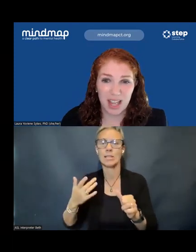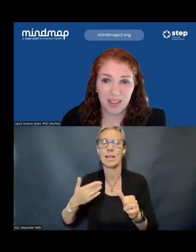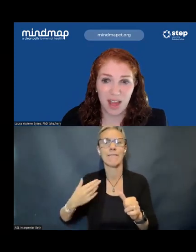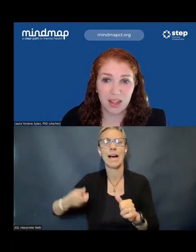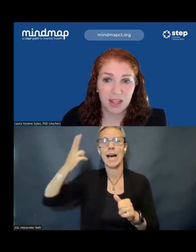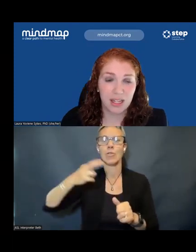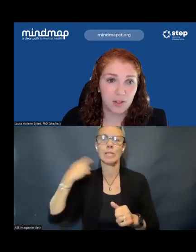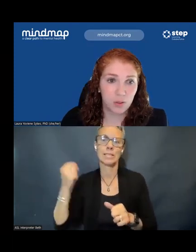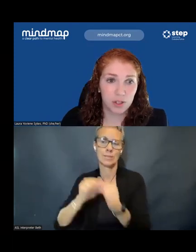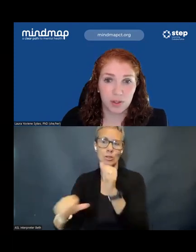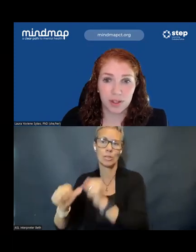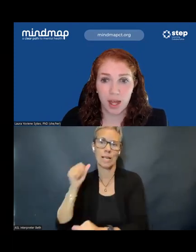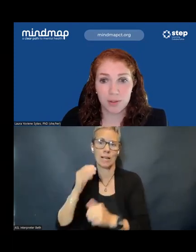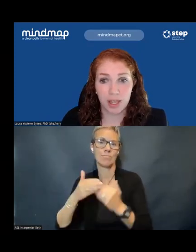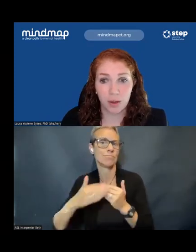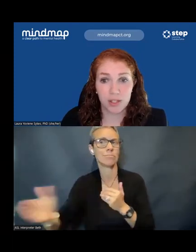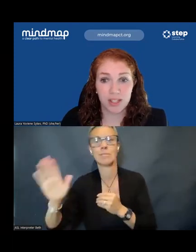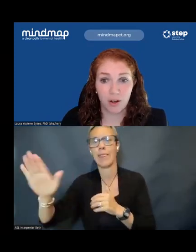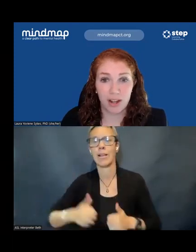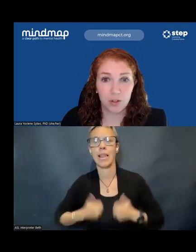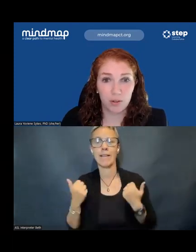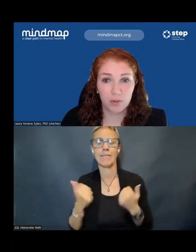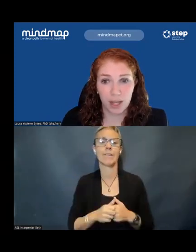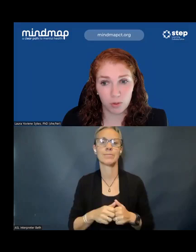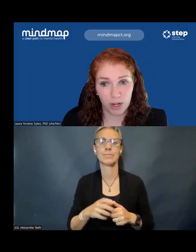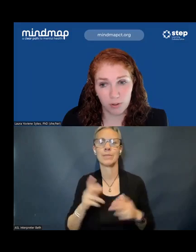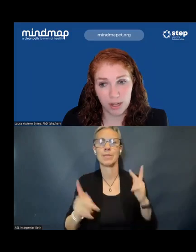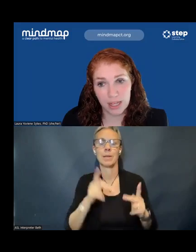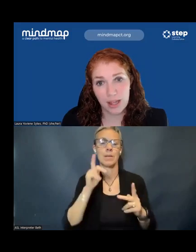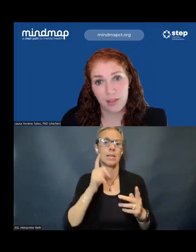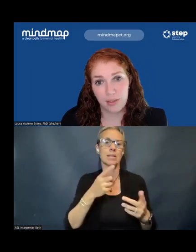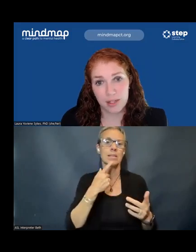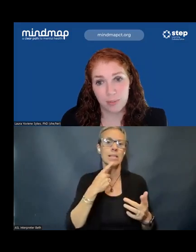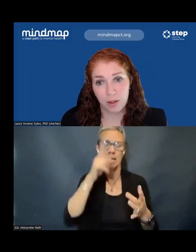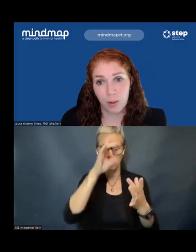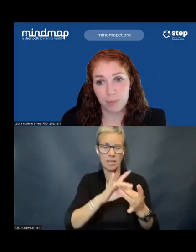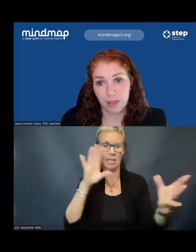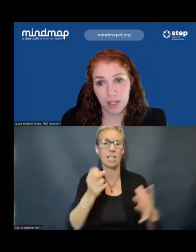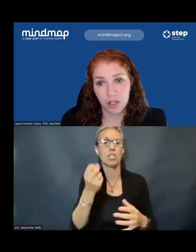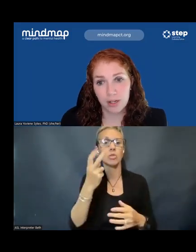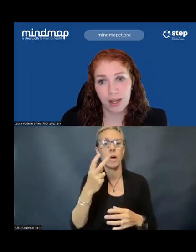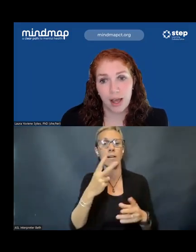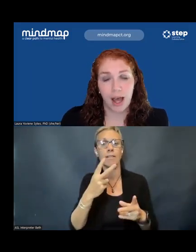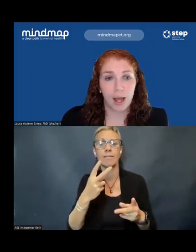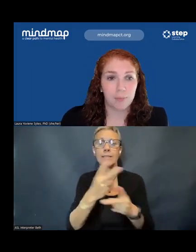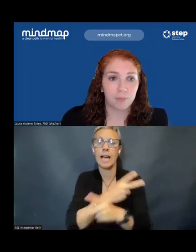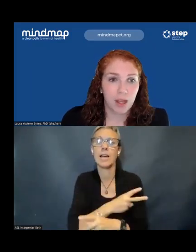will say that individuals with psychosis are at a 12 times greater risk than the typical